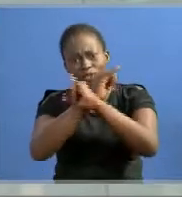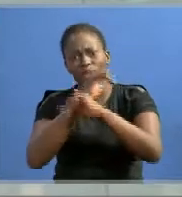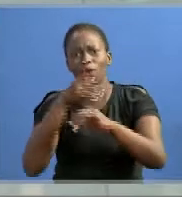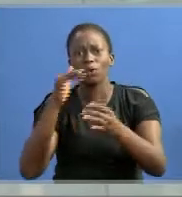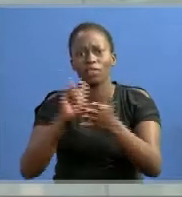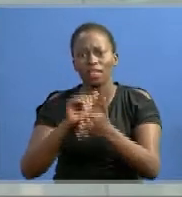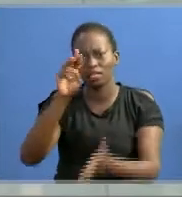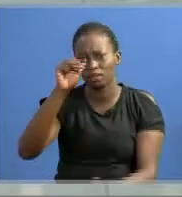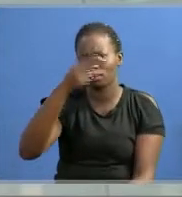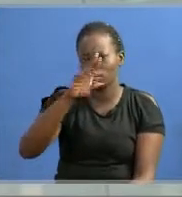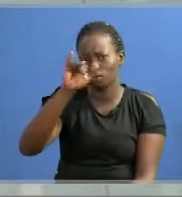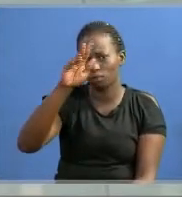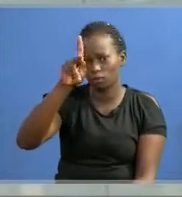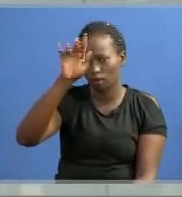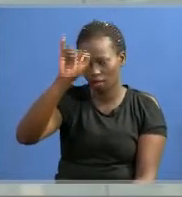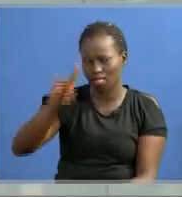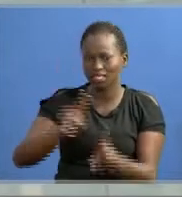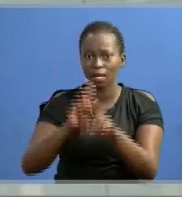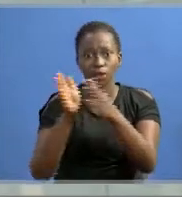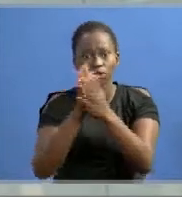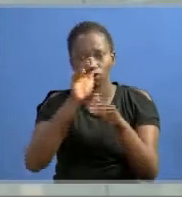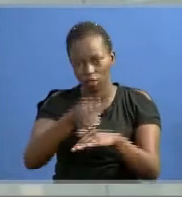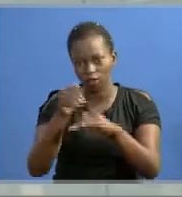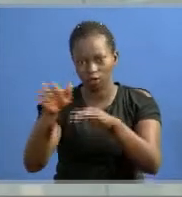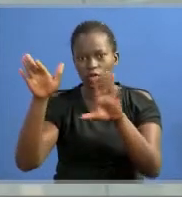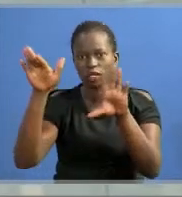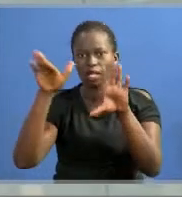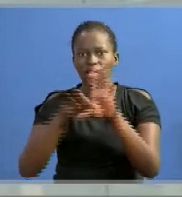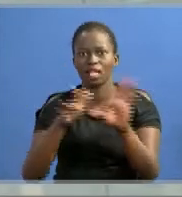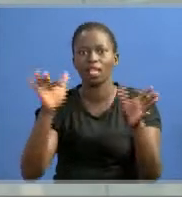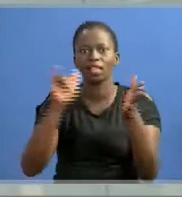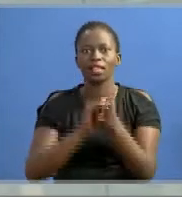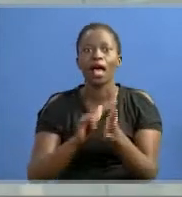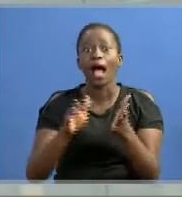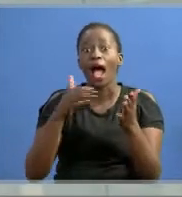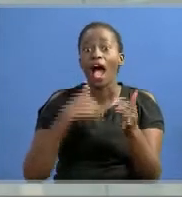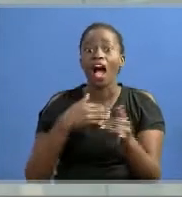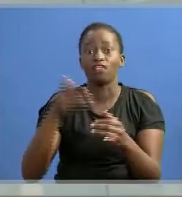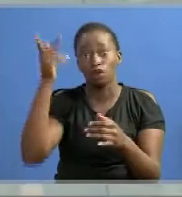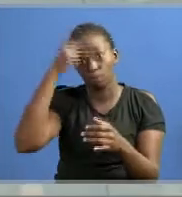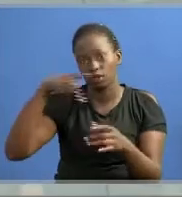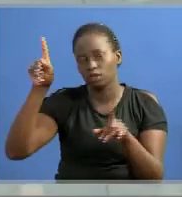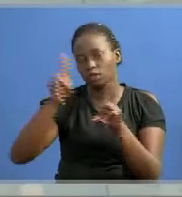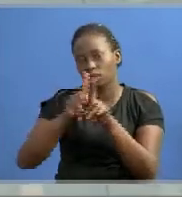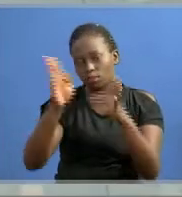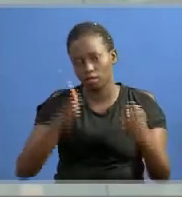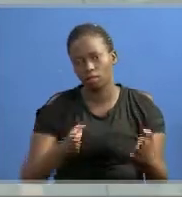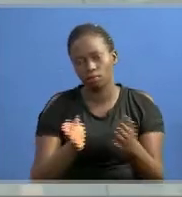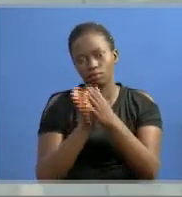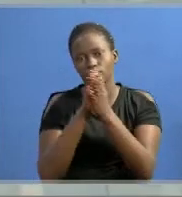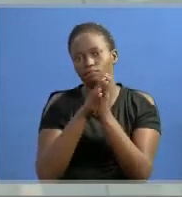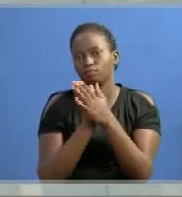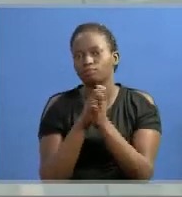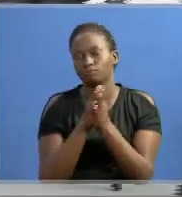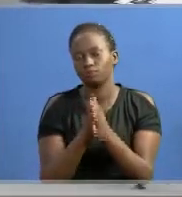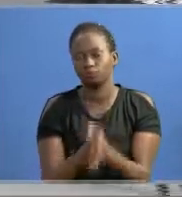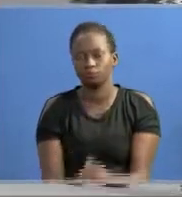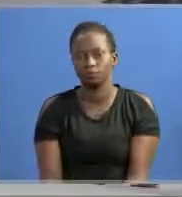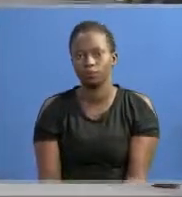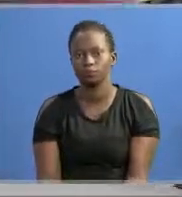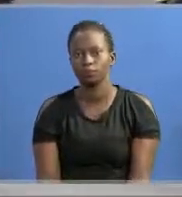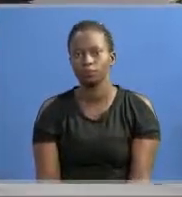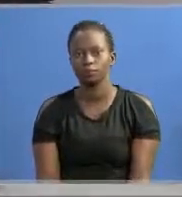been doing a follow-up on that story on the implications of the policy and brings us the following report.